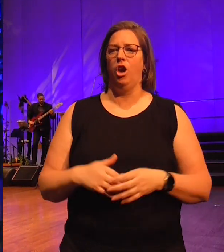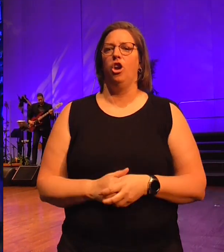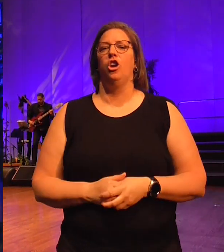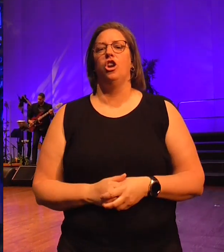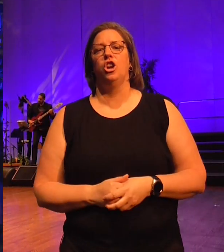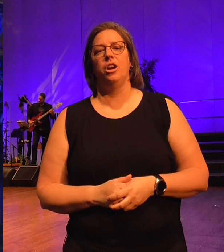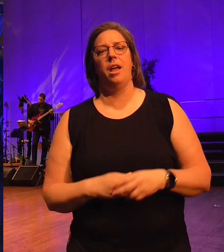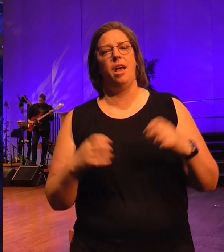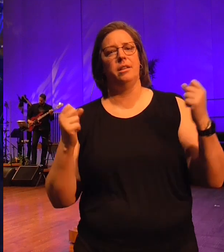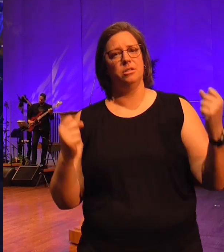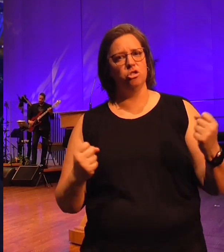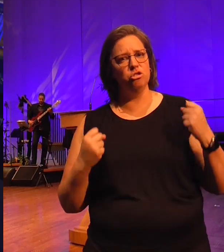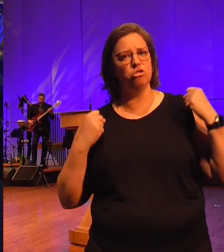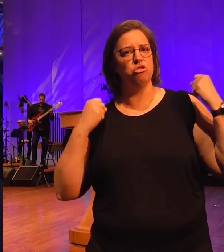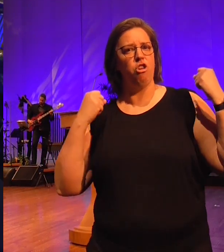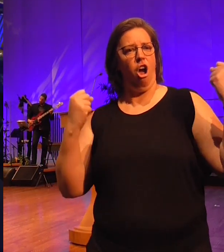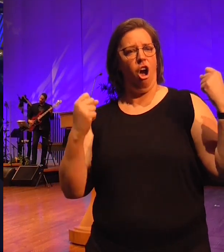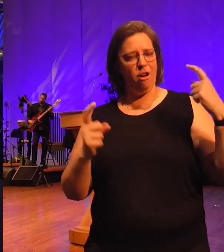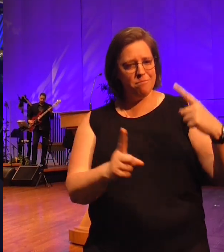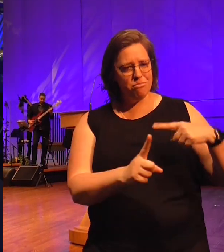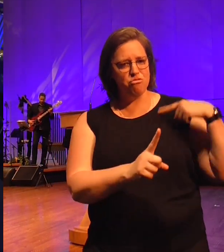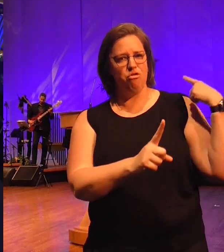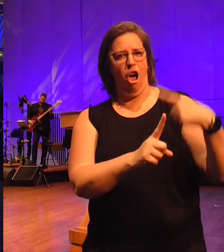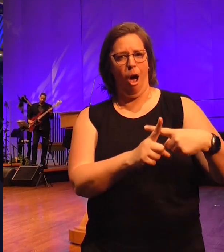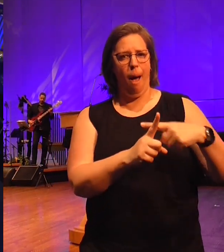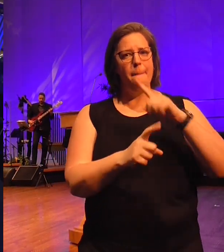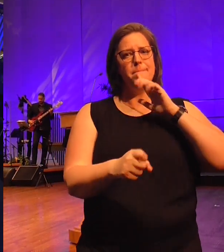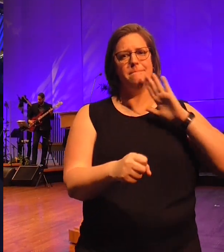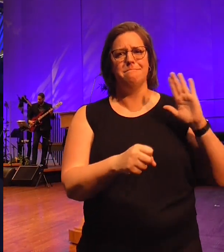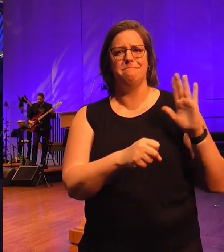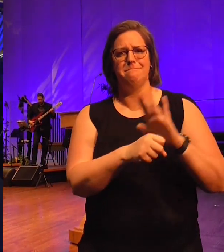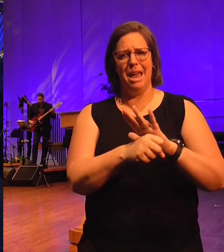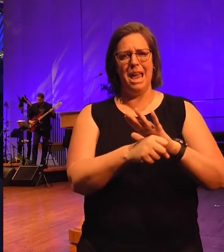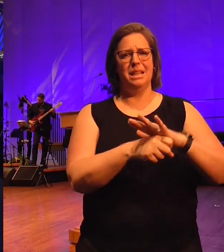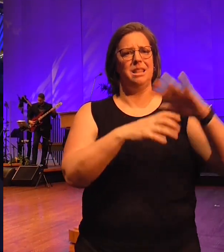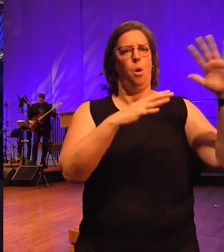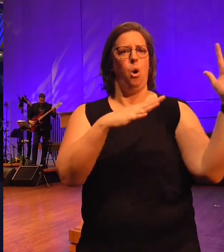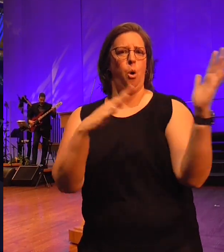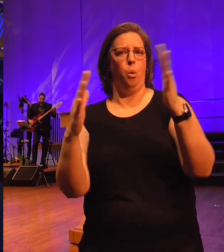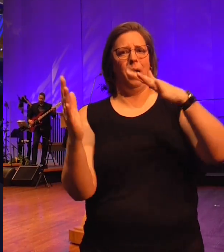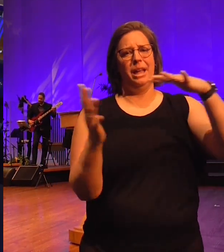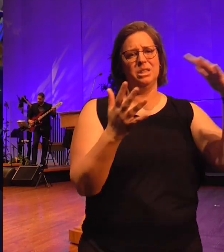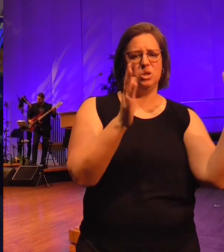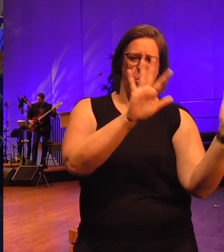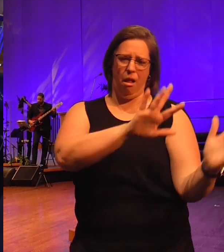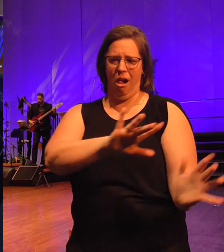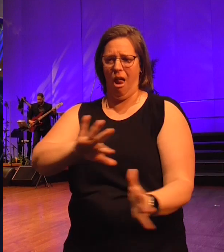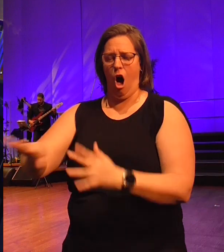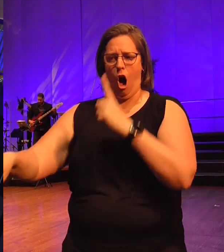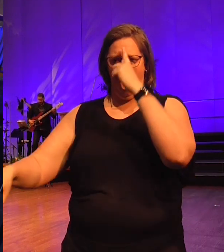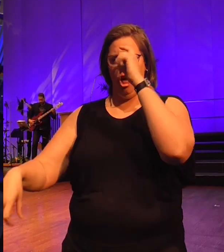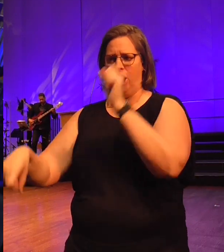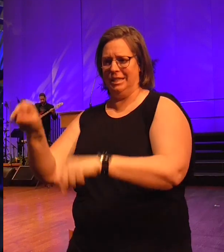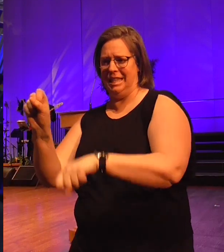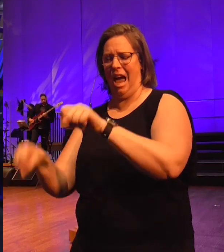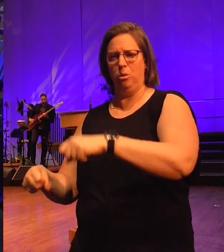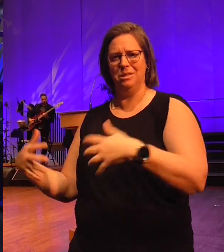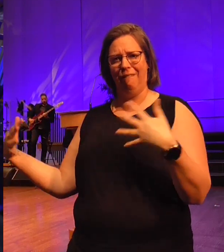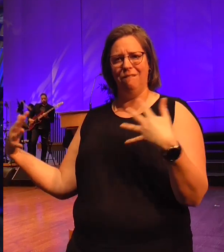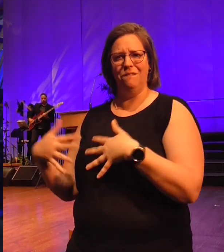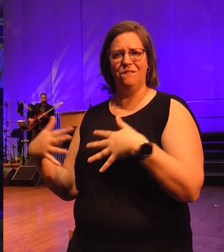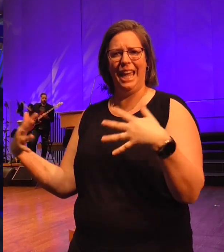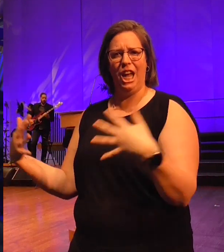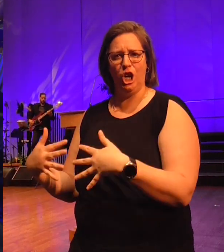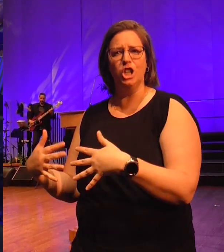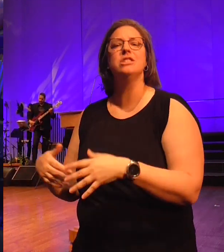Strong winds of promise that will blow away all the doubt and fear.